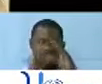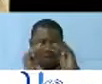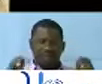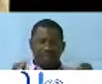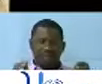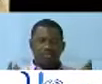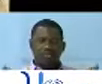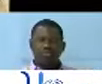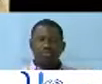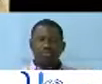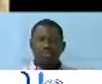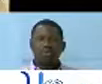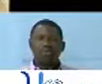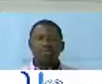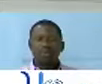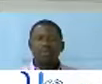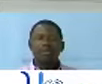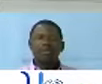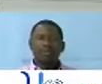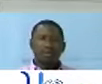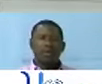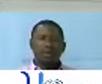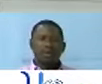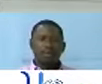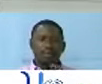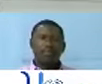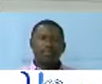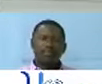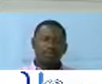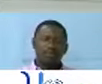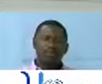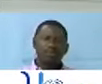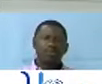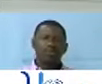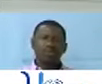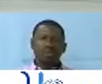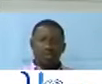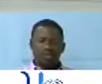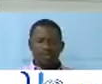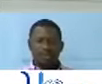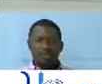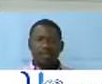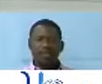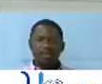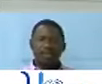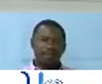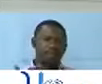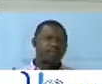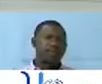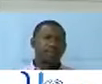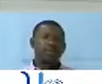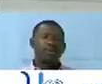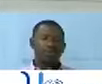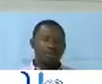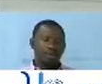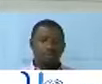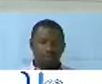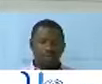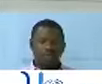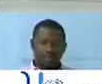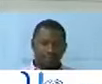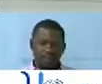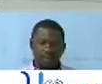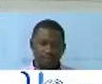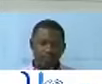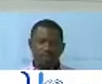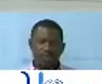where we passed a few resolutions as to what course of action we need to take, which I will share with you later on. Mu jégi nak amna waxtan wo xamné defon nañ ko sun office